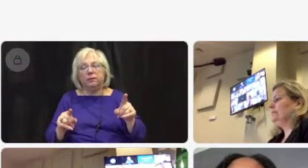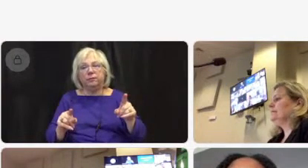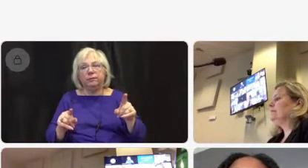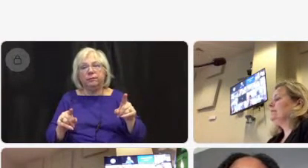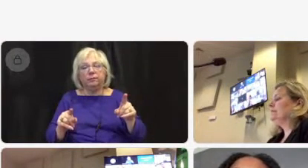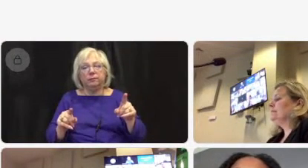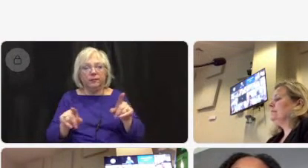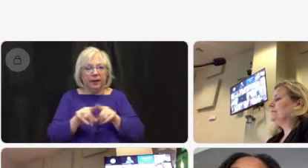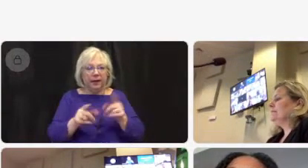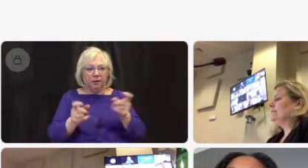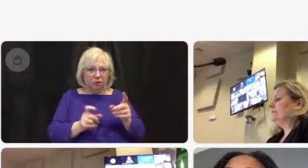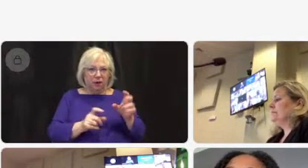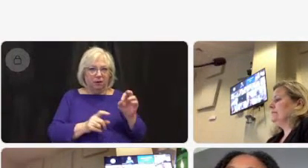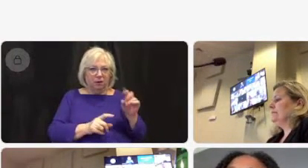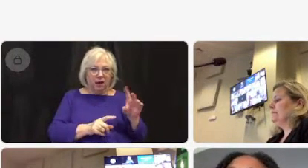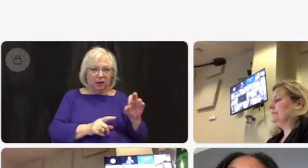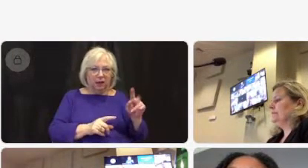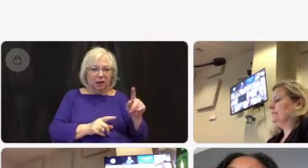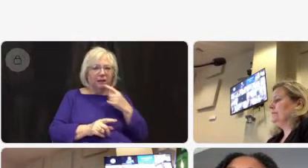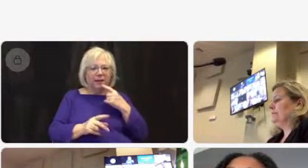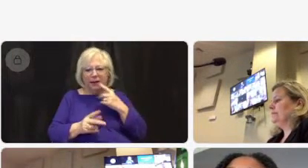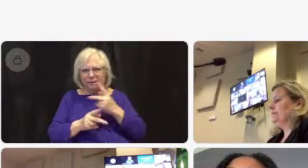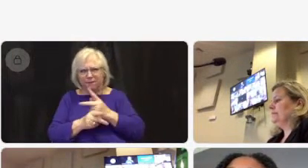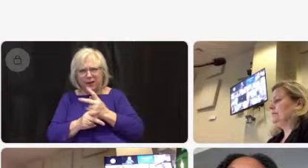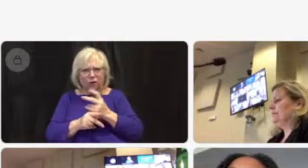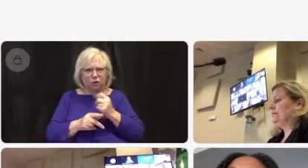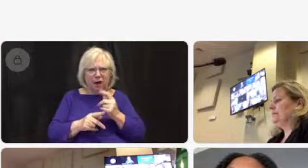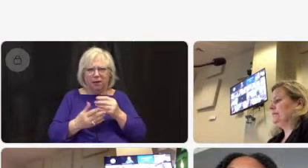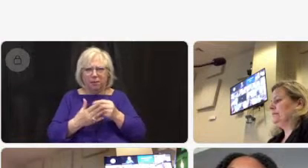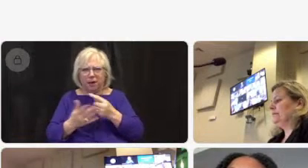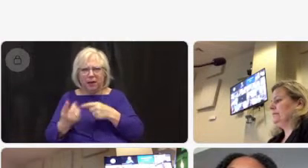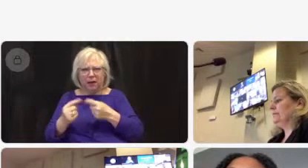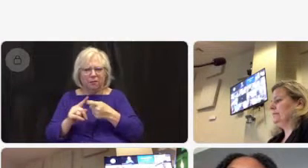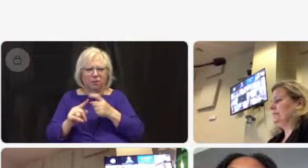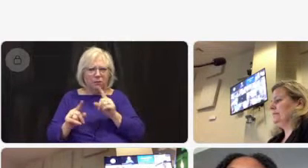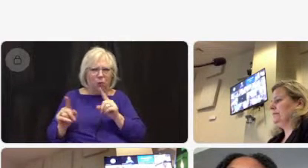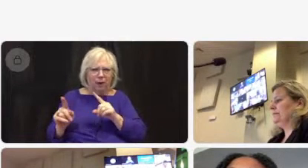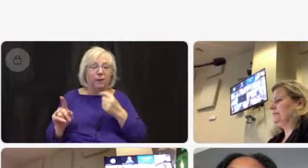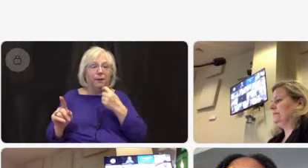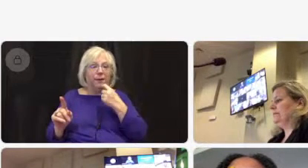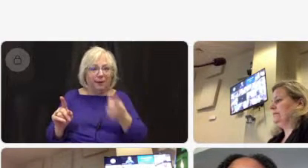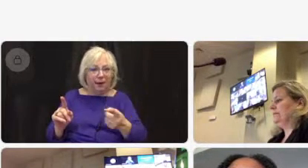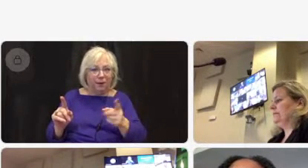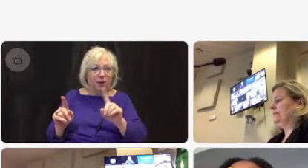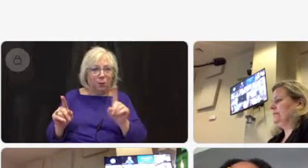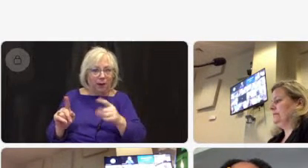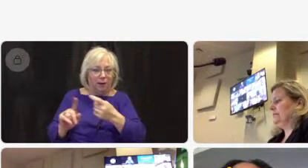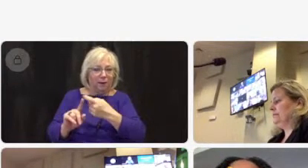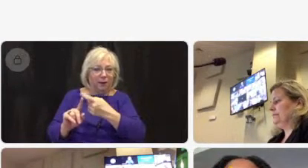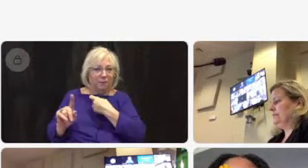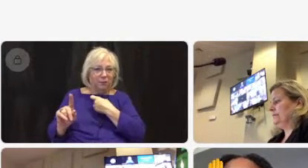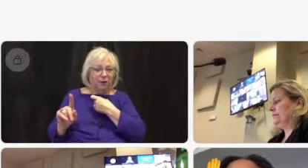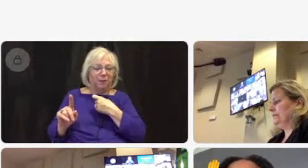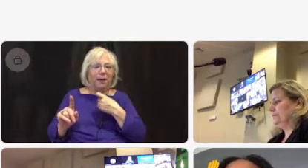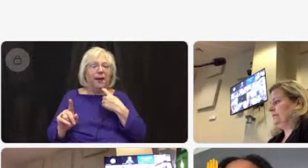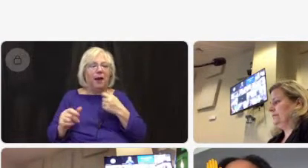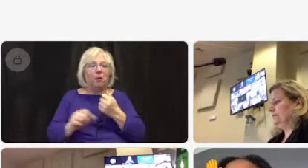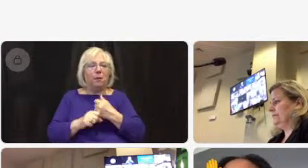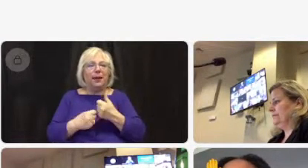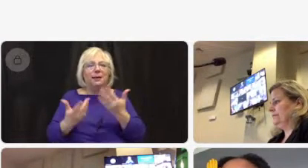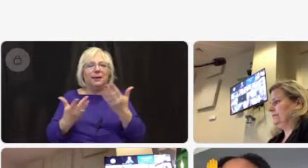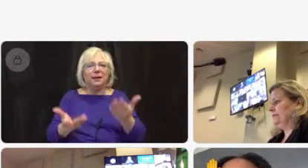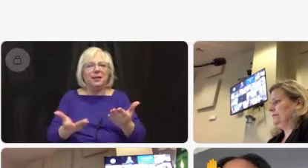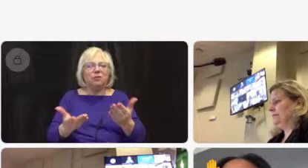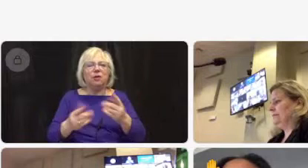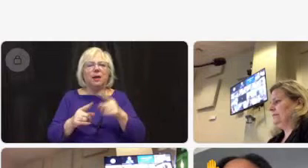as Director Adcock shared, I'll figure out where to take the money from, tell you where that came from. I'll make a suggestion, but I